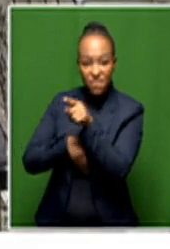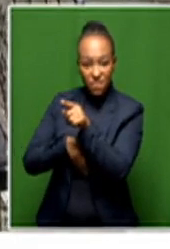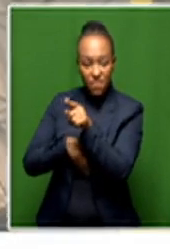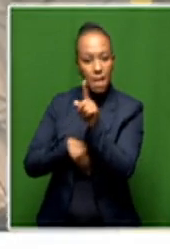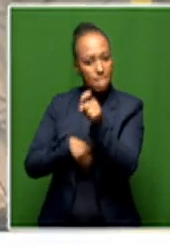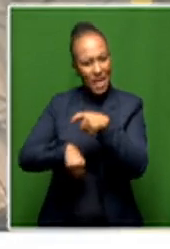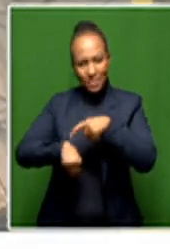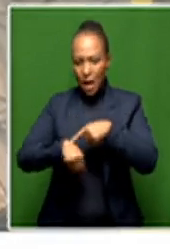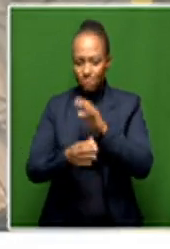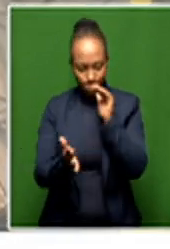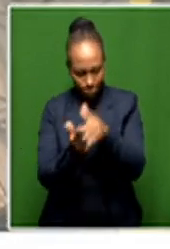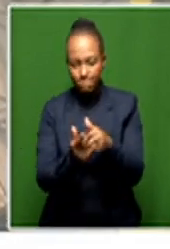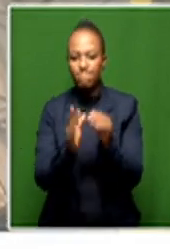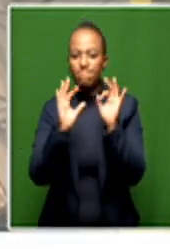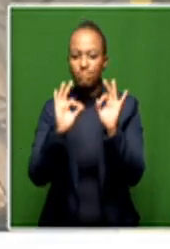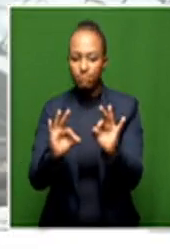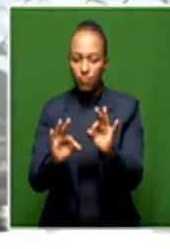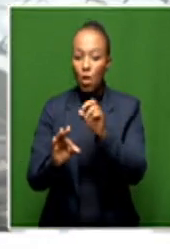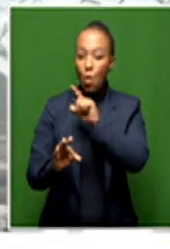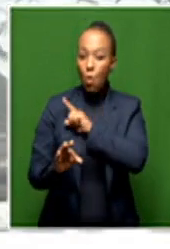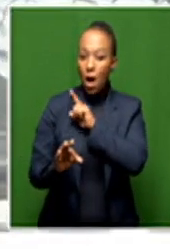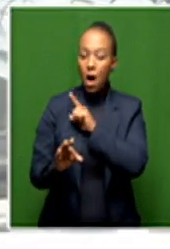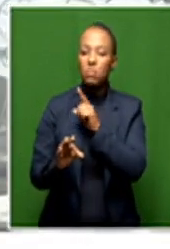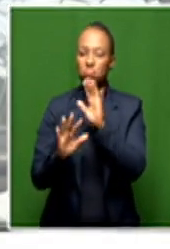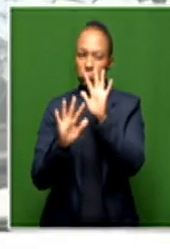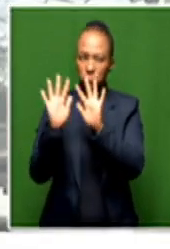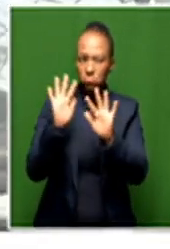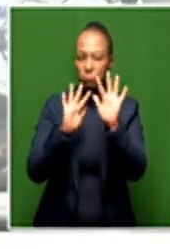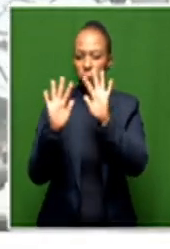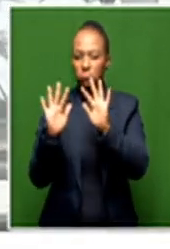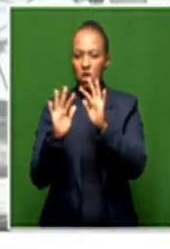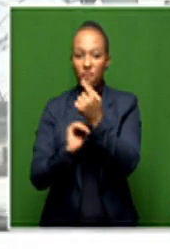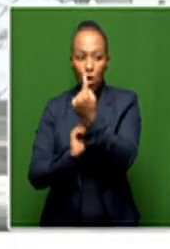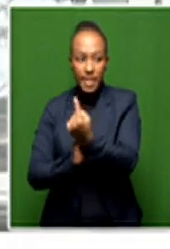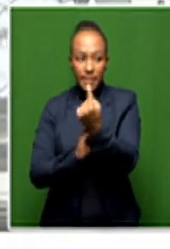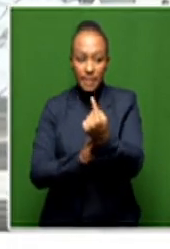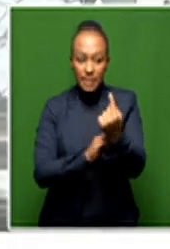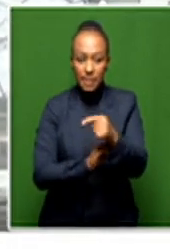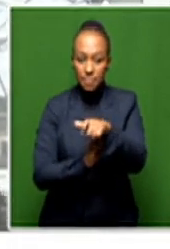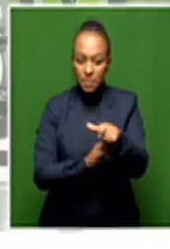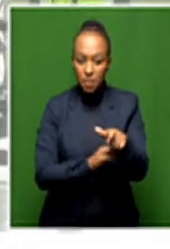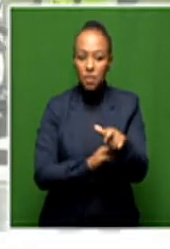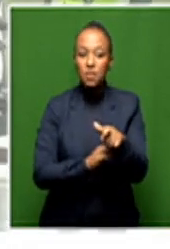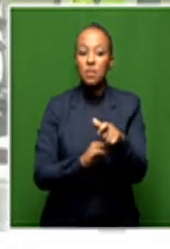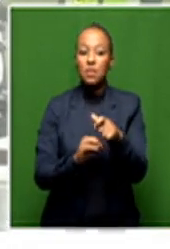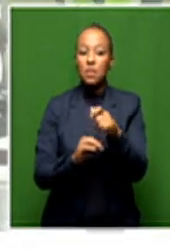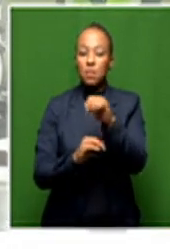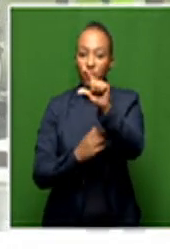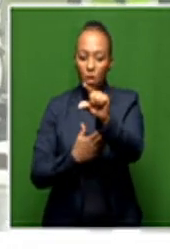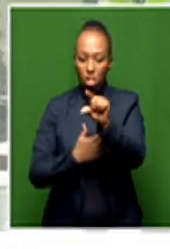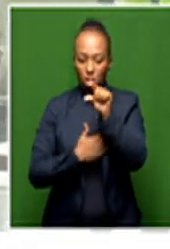be there at that time, because they work it out per vial. you can, between 8